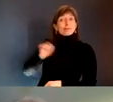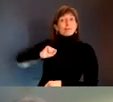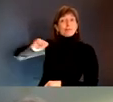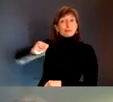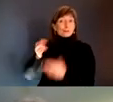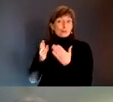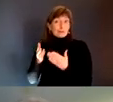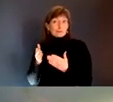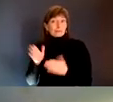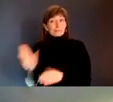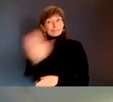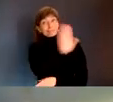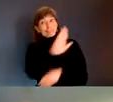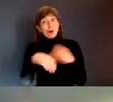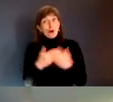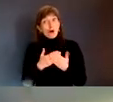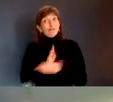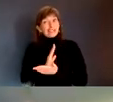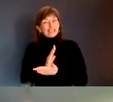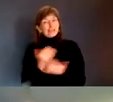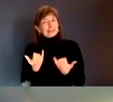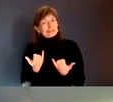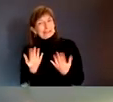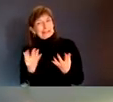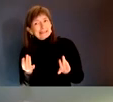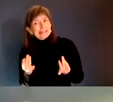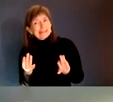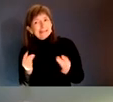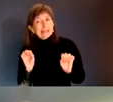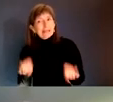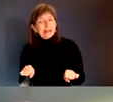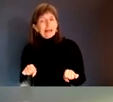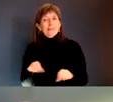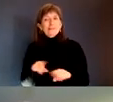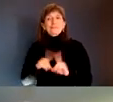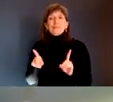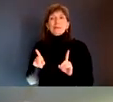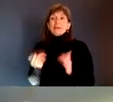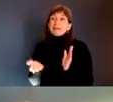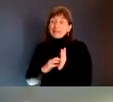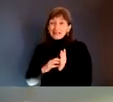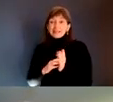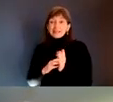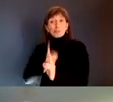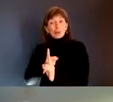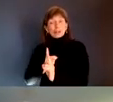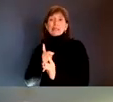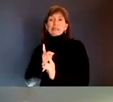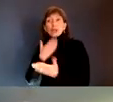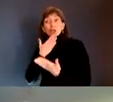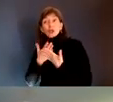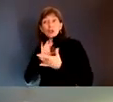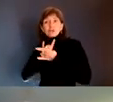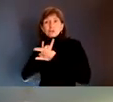very, it's a delicate area to work. But again, it goes back to the nature and the quality of the therapeutic relationship to get at that. We have